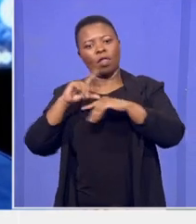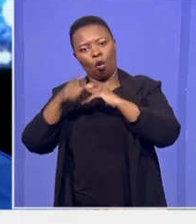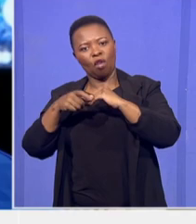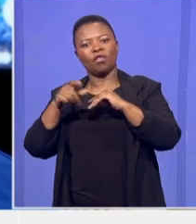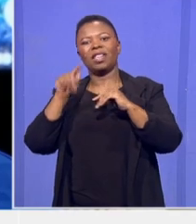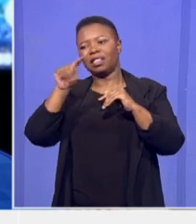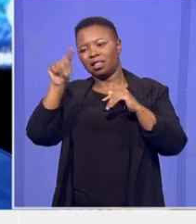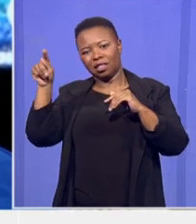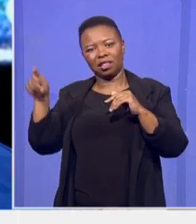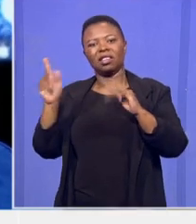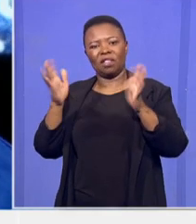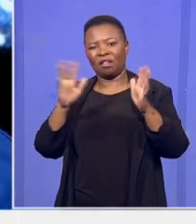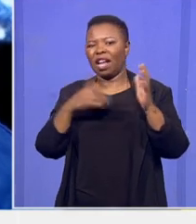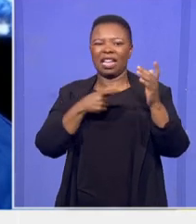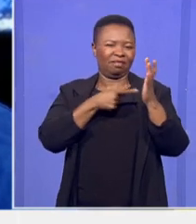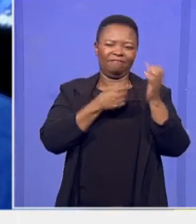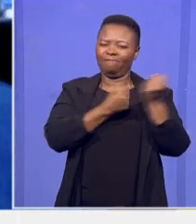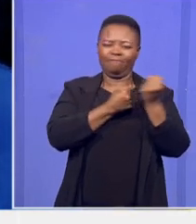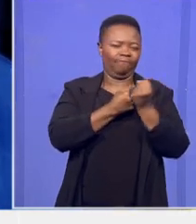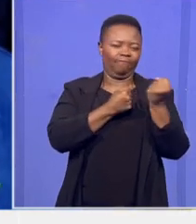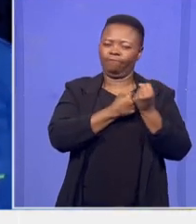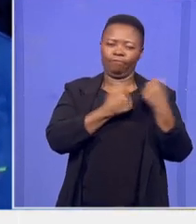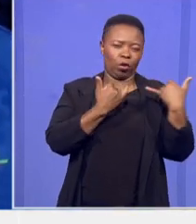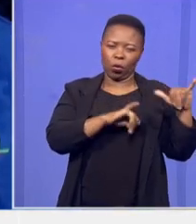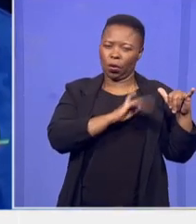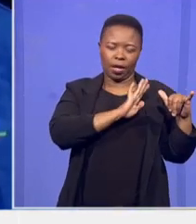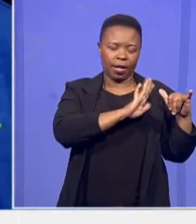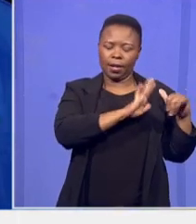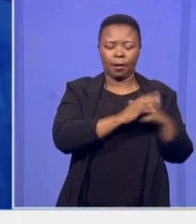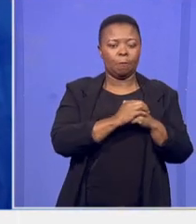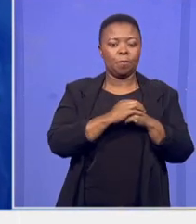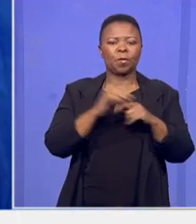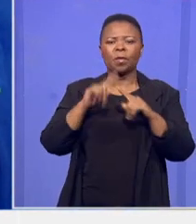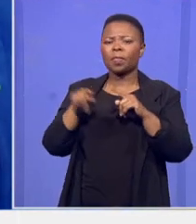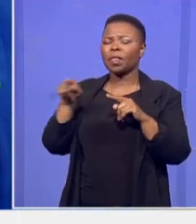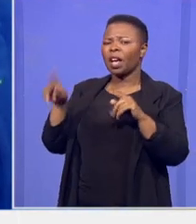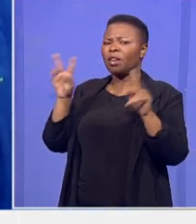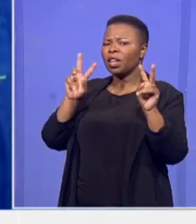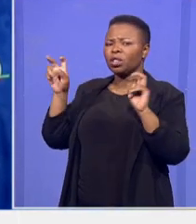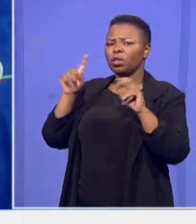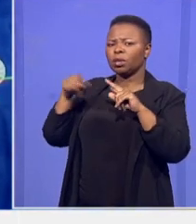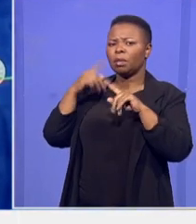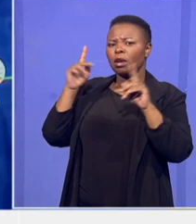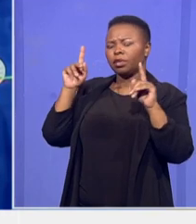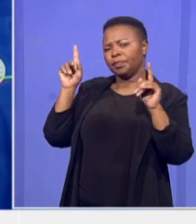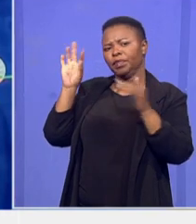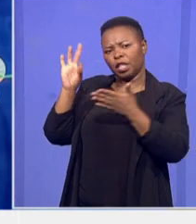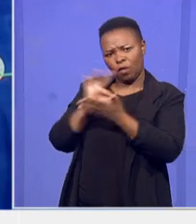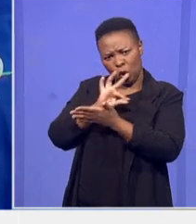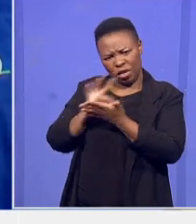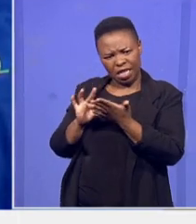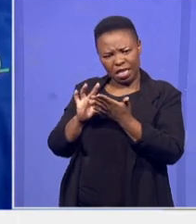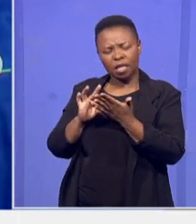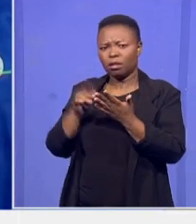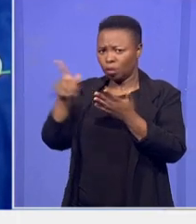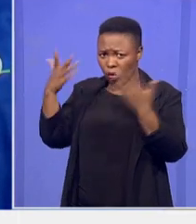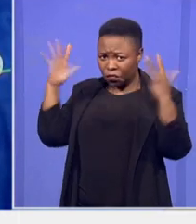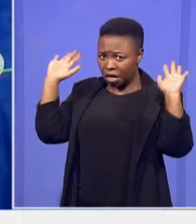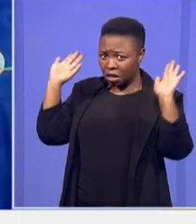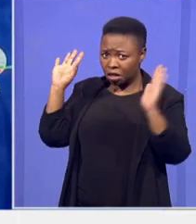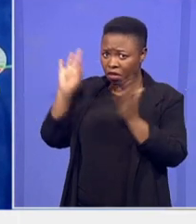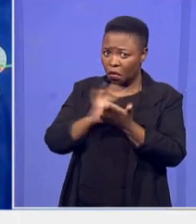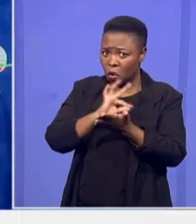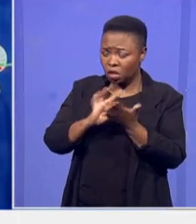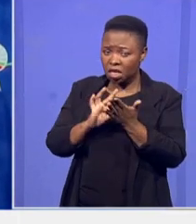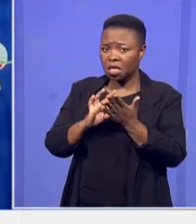Mr. Werner Horn, to raise an issue particularly on voting now, what has transpired with voting? Are you done with voting? Is